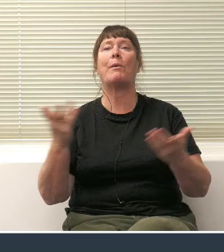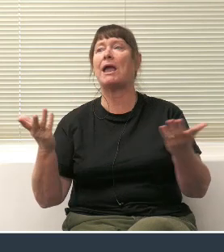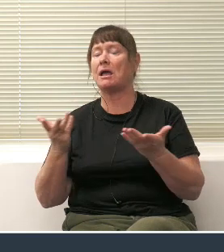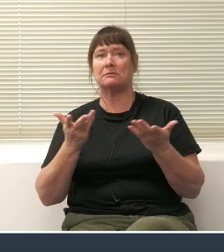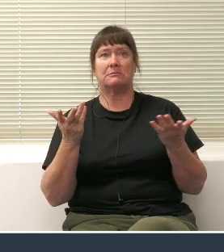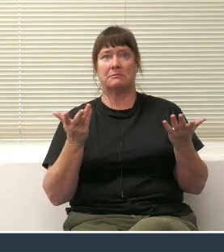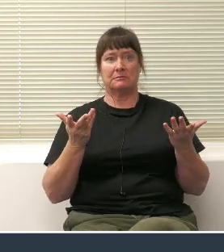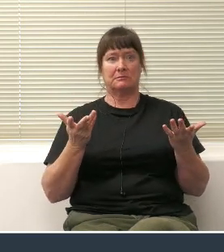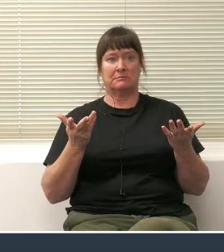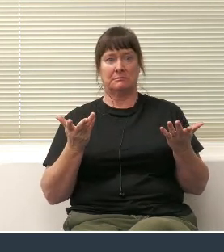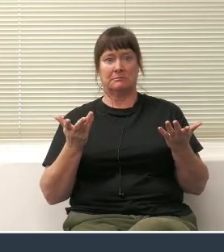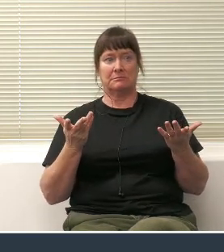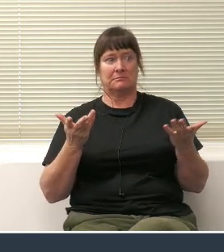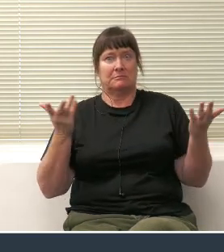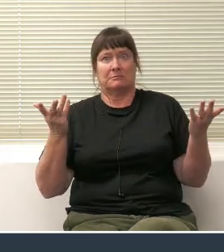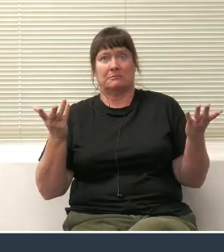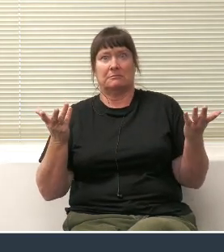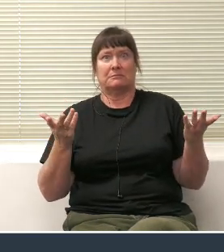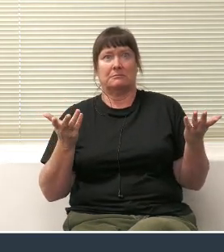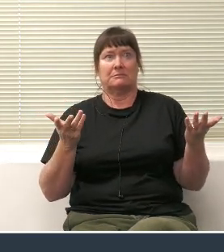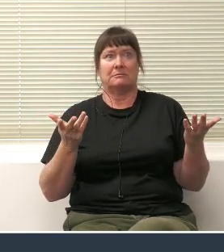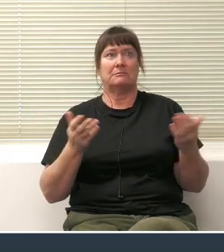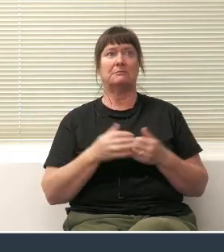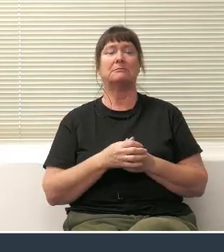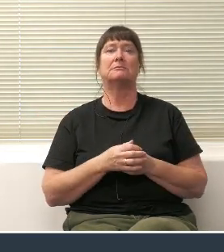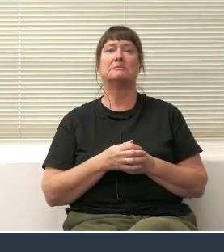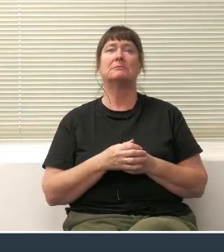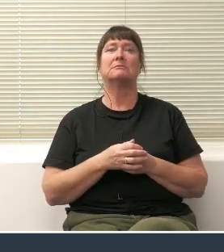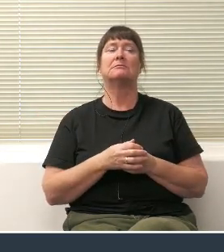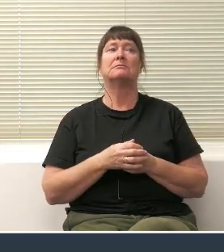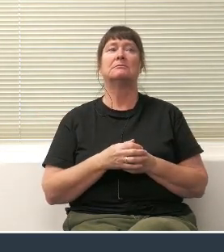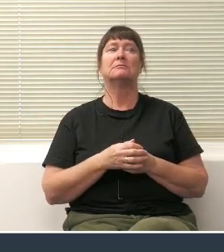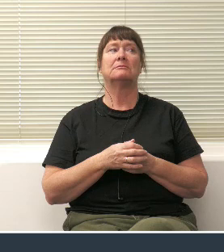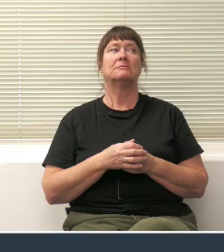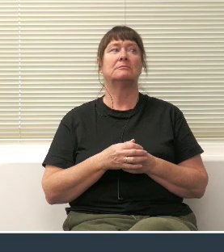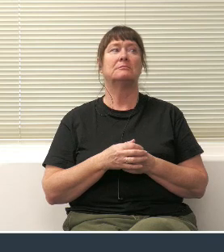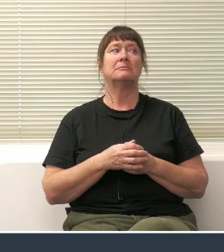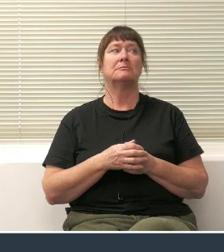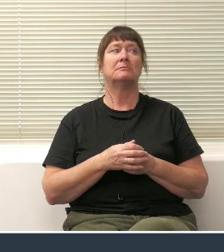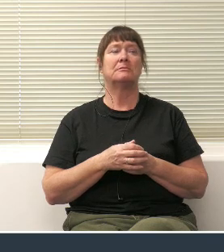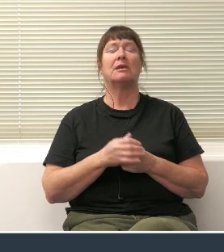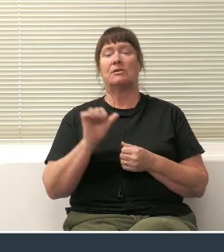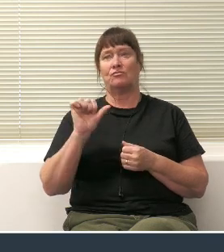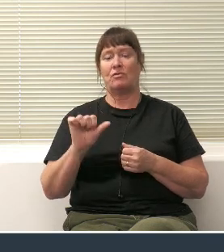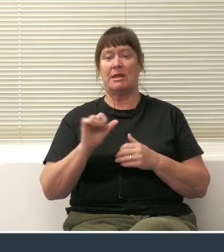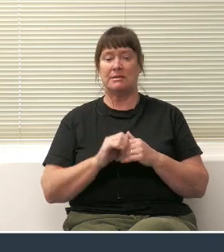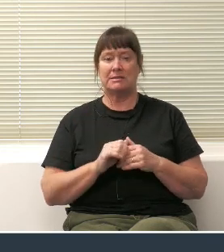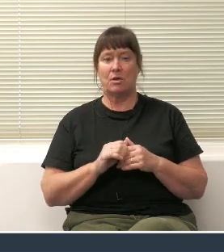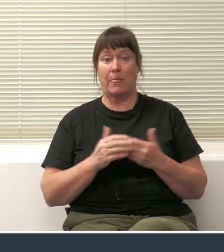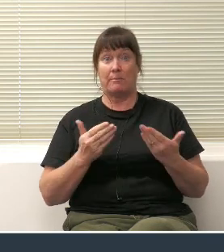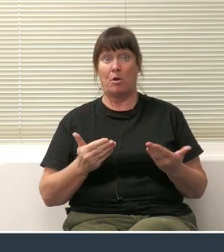spent using this rate? So it's for staff, really. Thank you, Councillor Bogue. And as I said, at this stage,